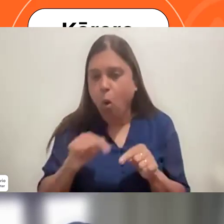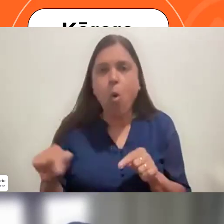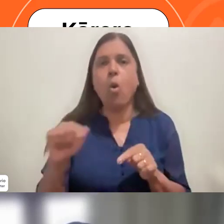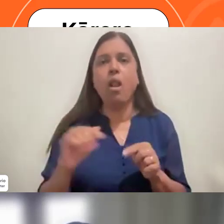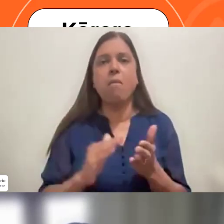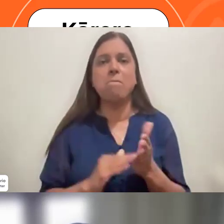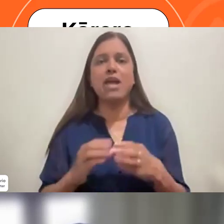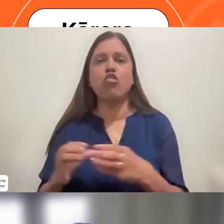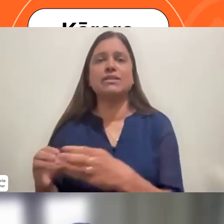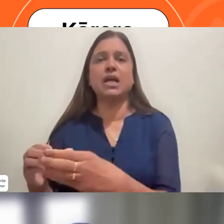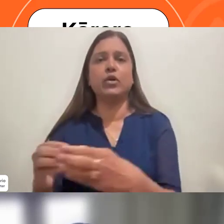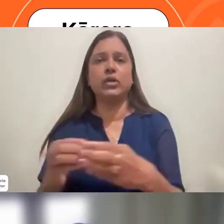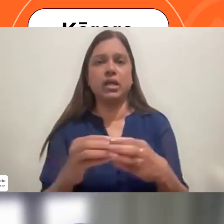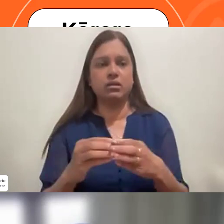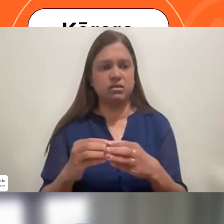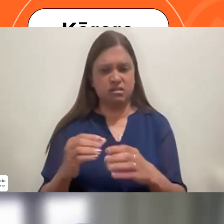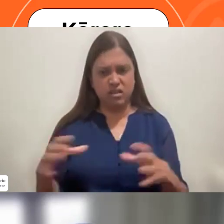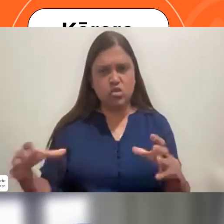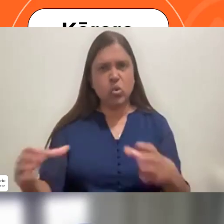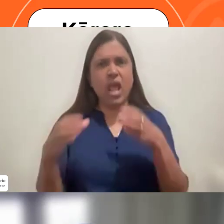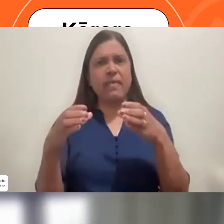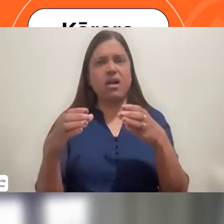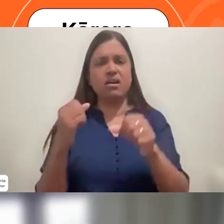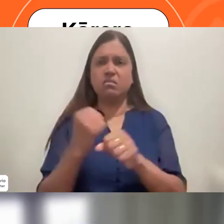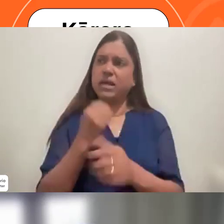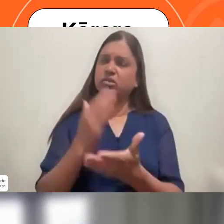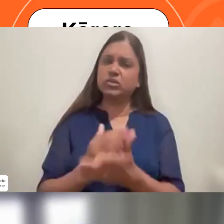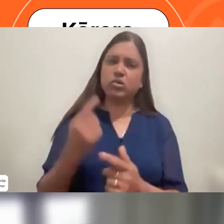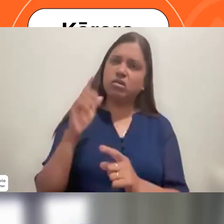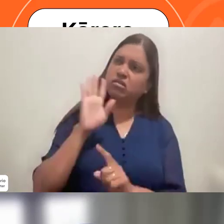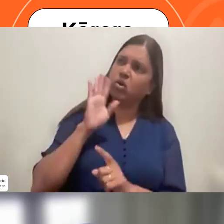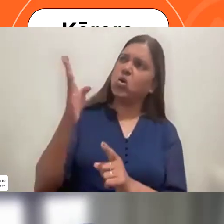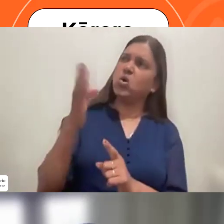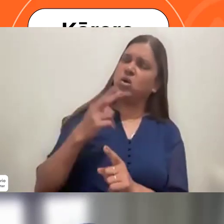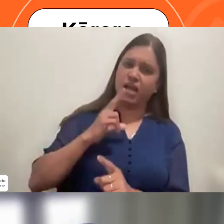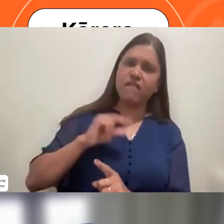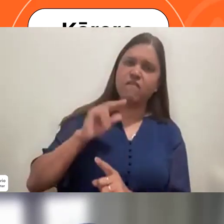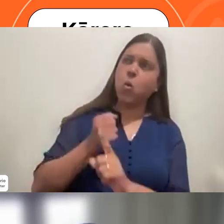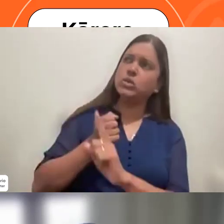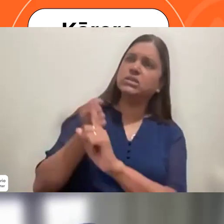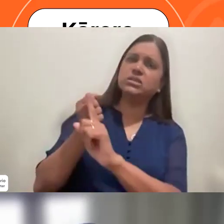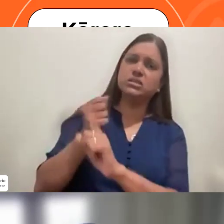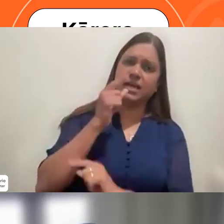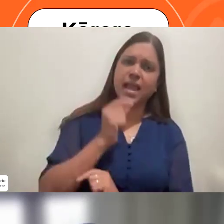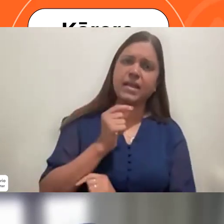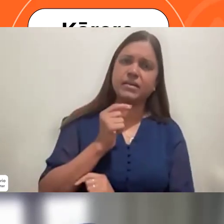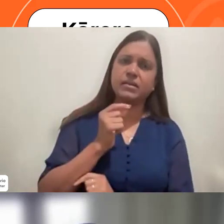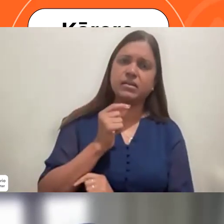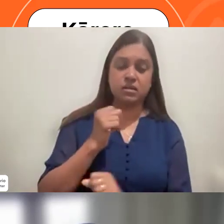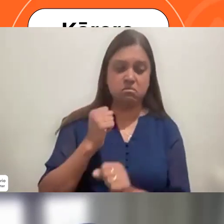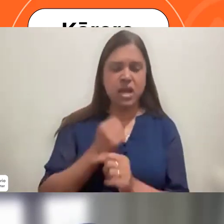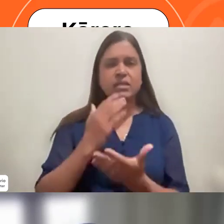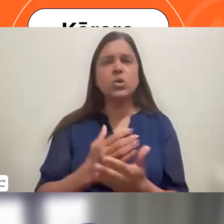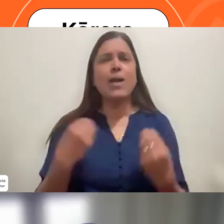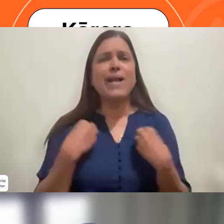together to ensure that there's a voice there. I mean, we know that companies do listen,